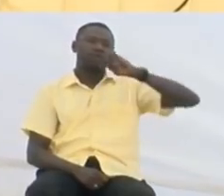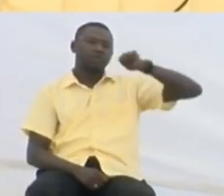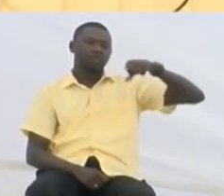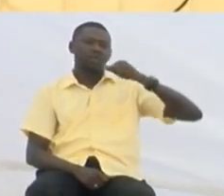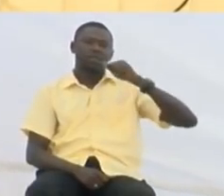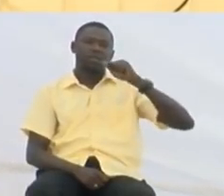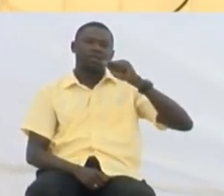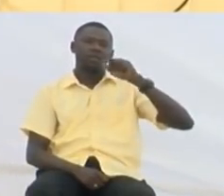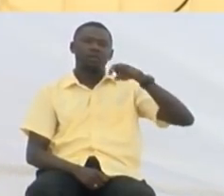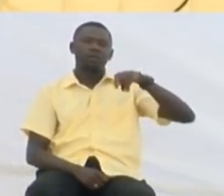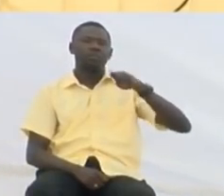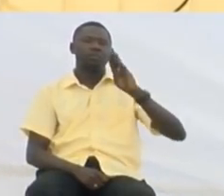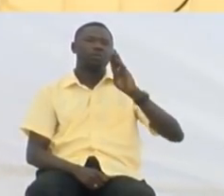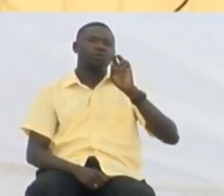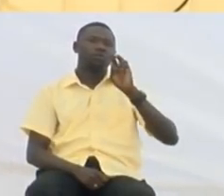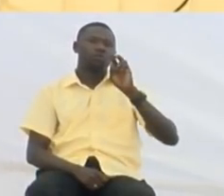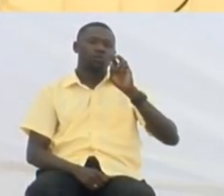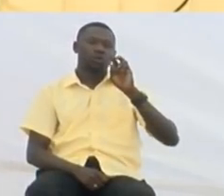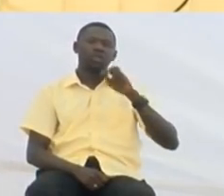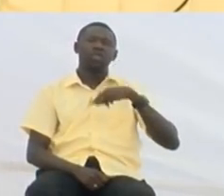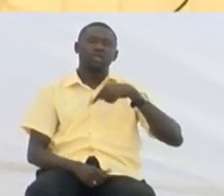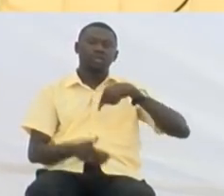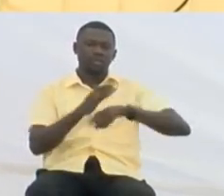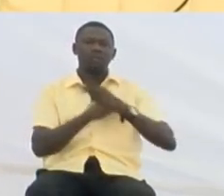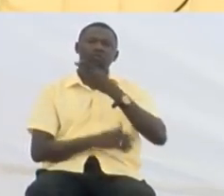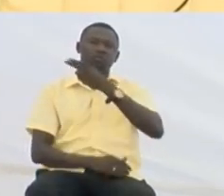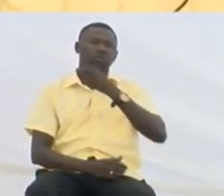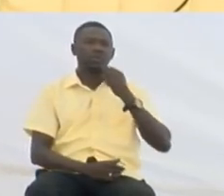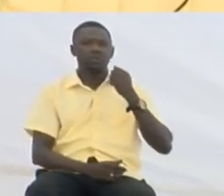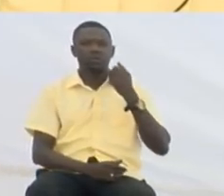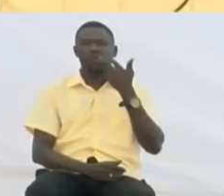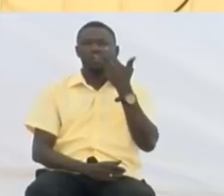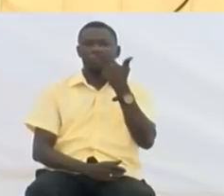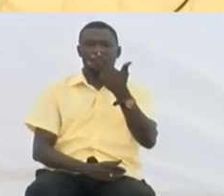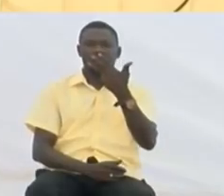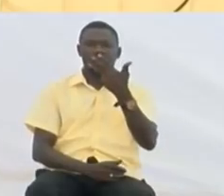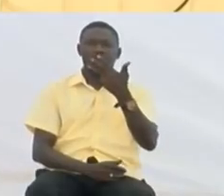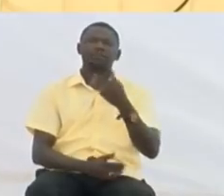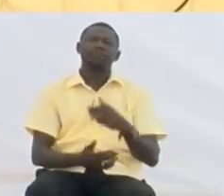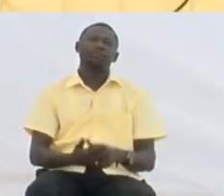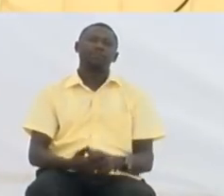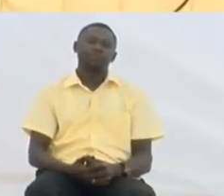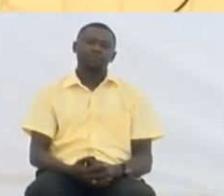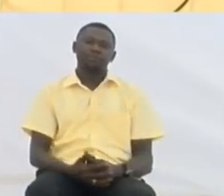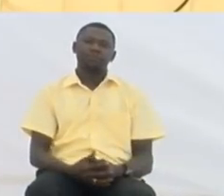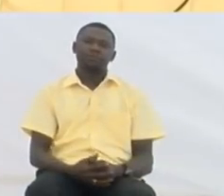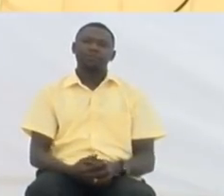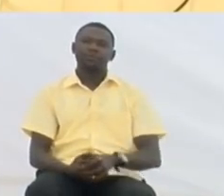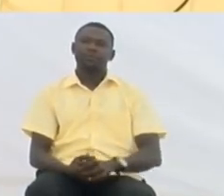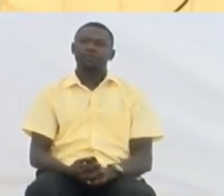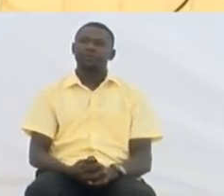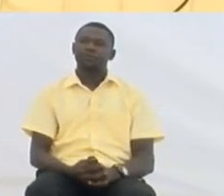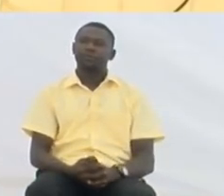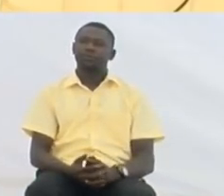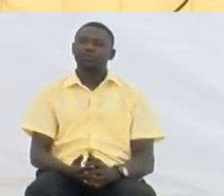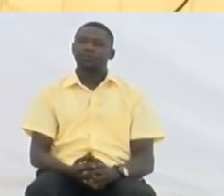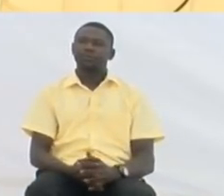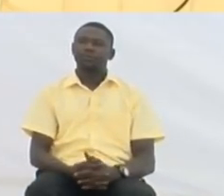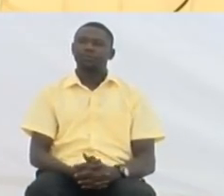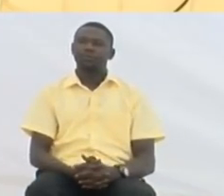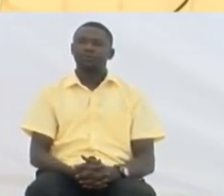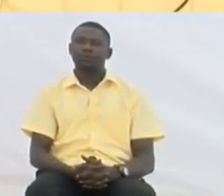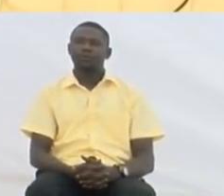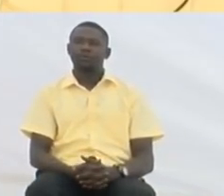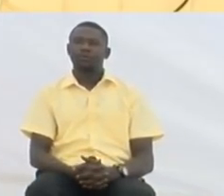ala doko momenti bi walem purke mako yi yela ko sata menketa teni molla